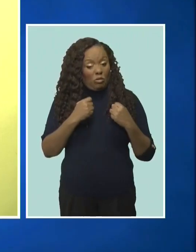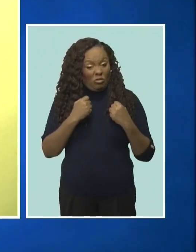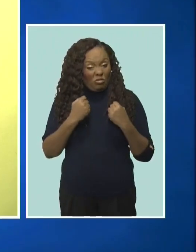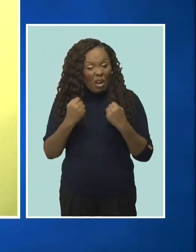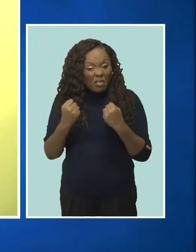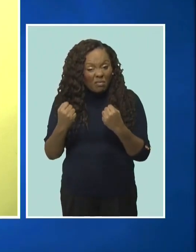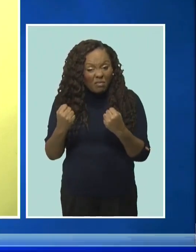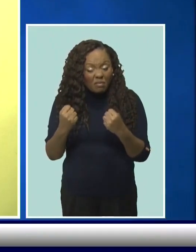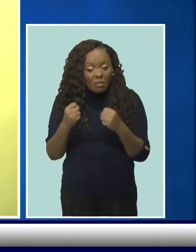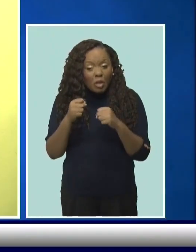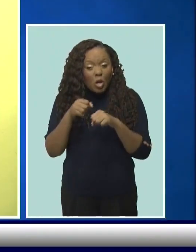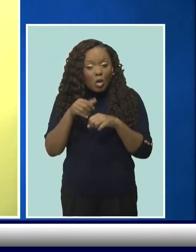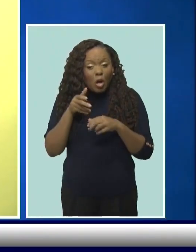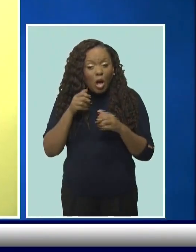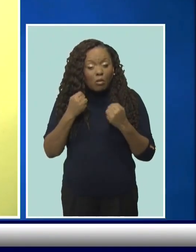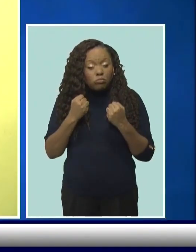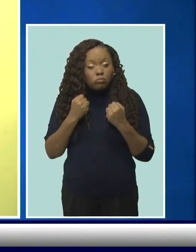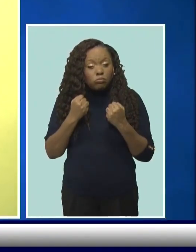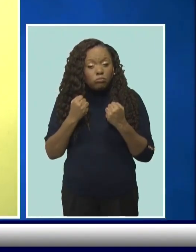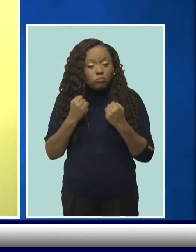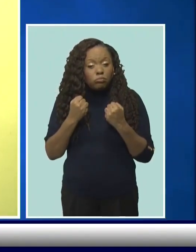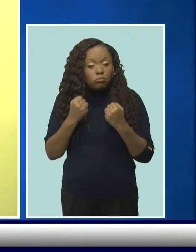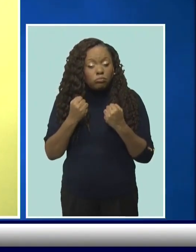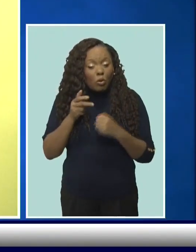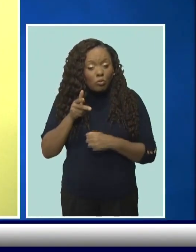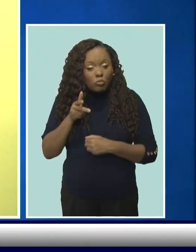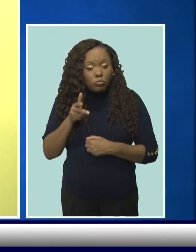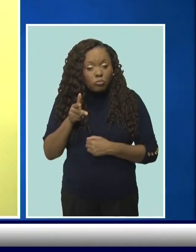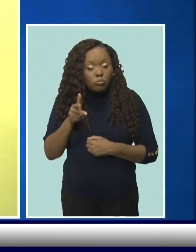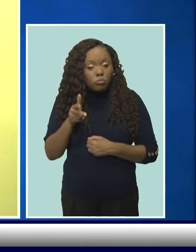I'm going to ask them to slow down.